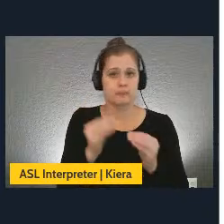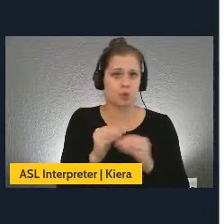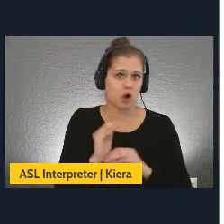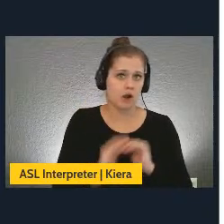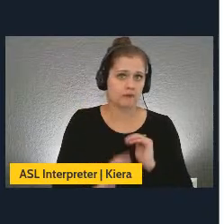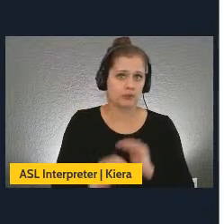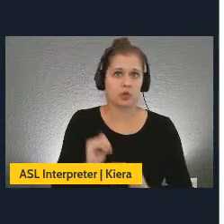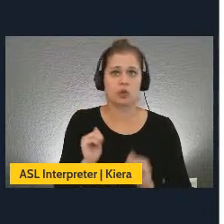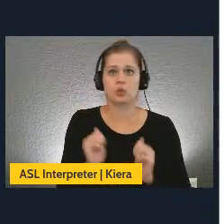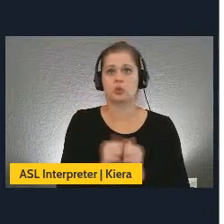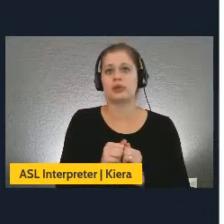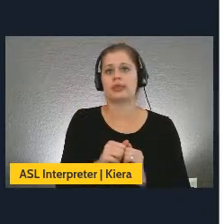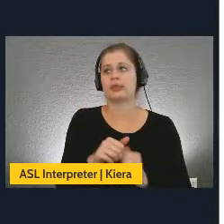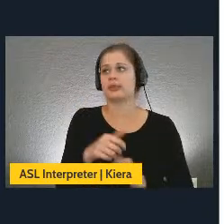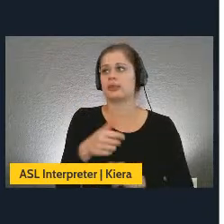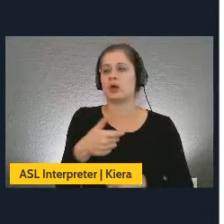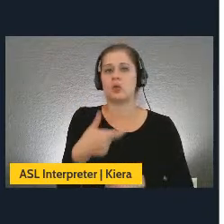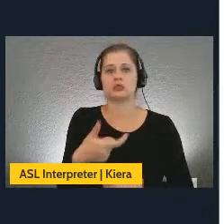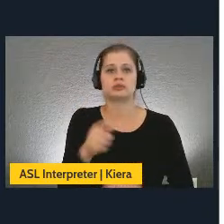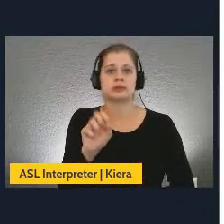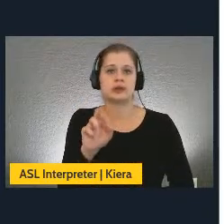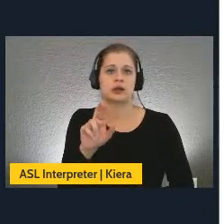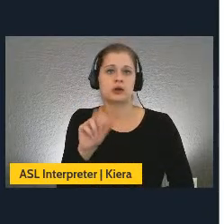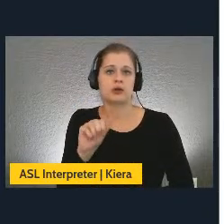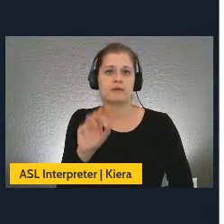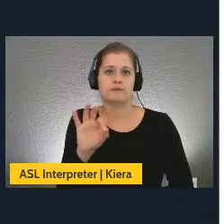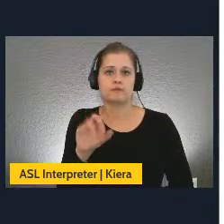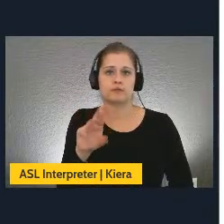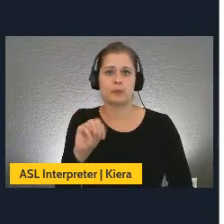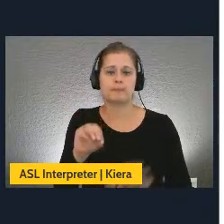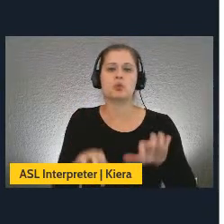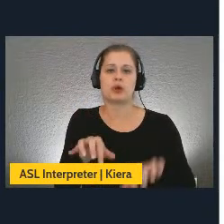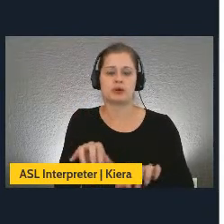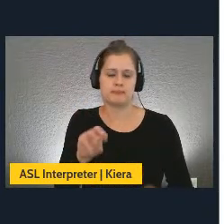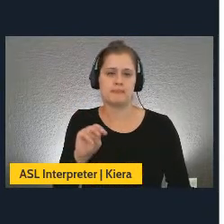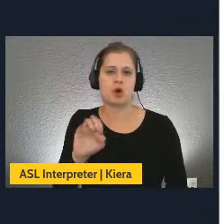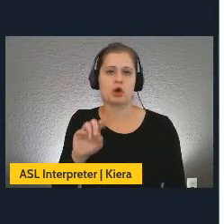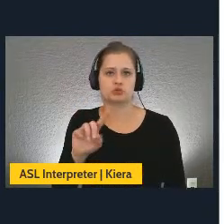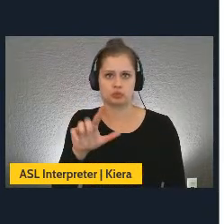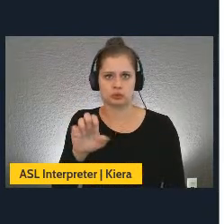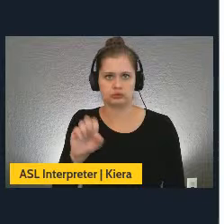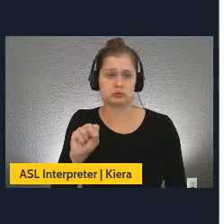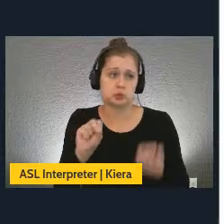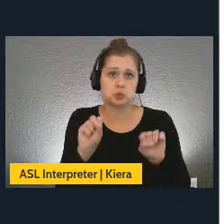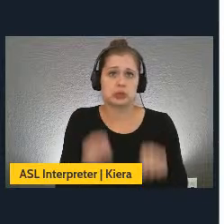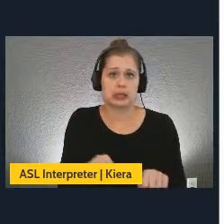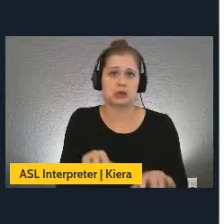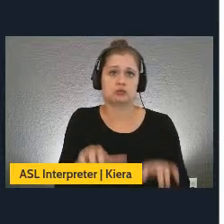like Terraform modules, you can write Terraform modules and redistribute them as